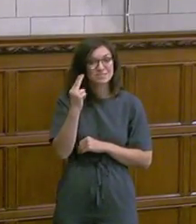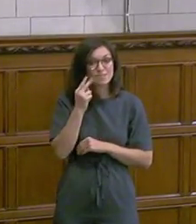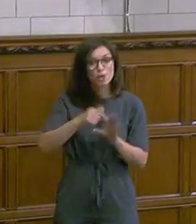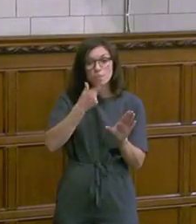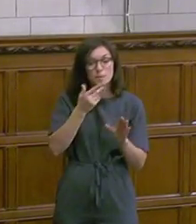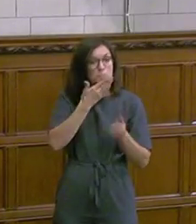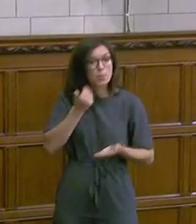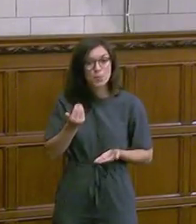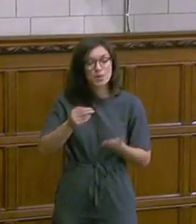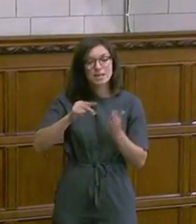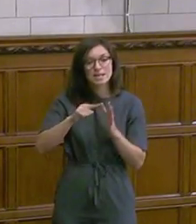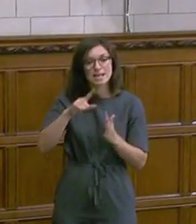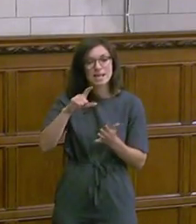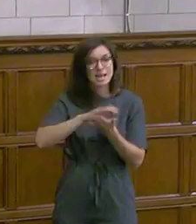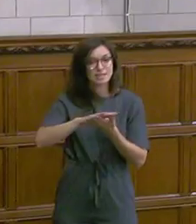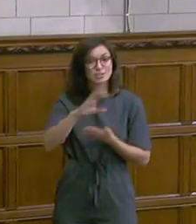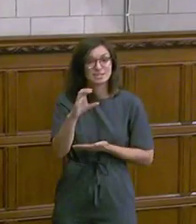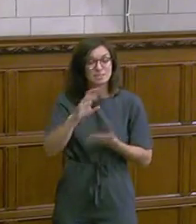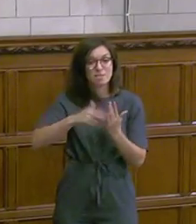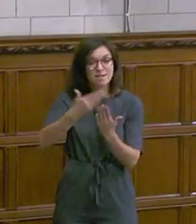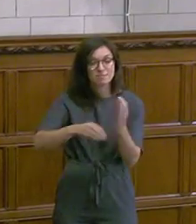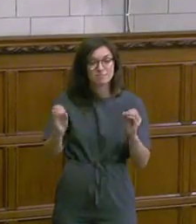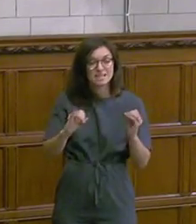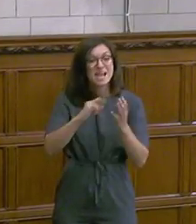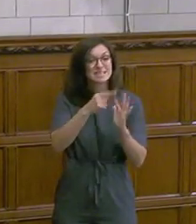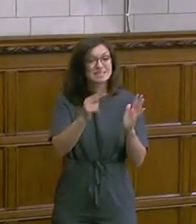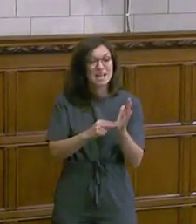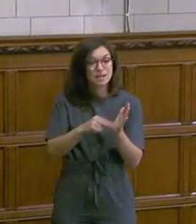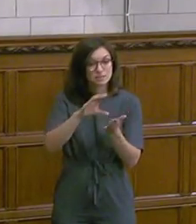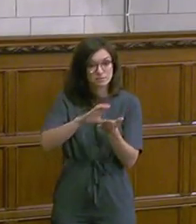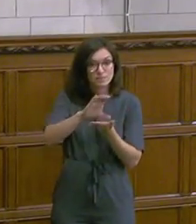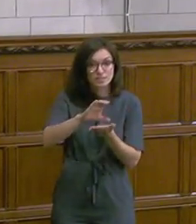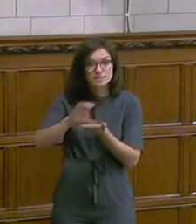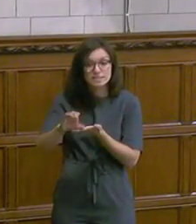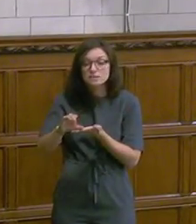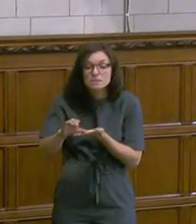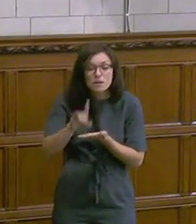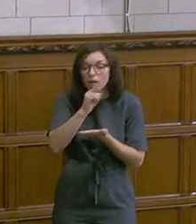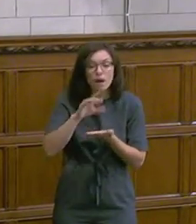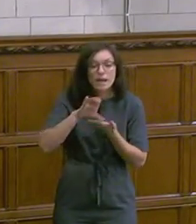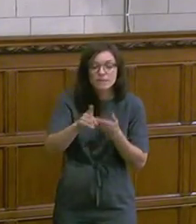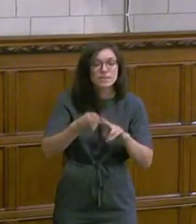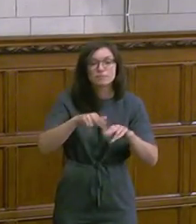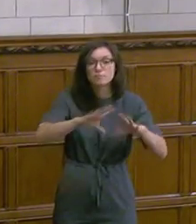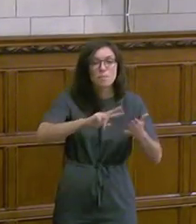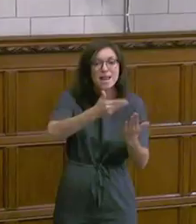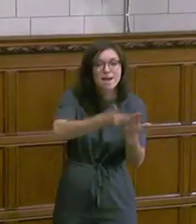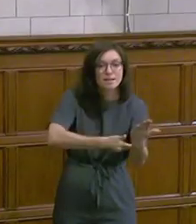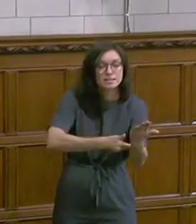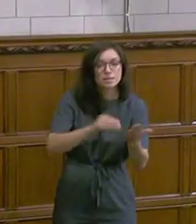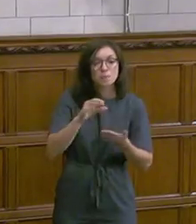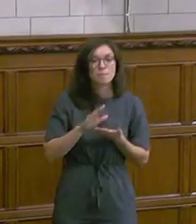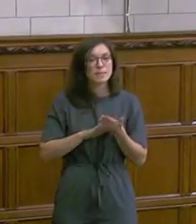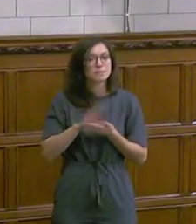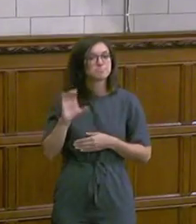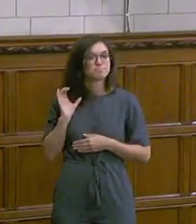an EHC plan. If SEND funding is, in practice, restricted to those with an EHC plan, this means that a large number of deaf